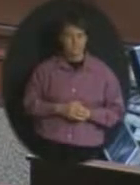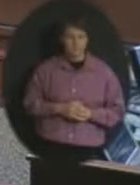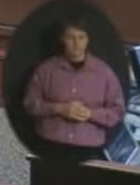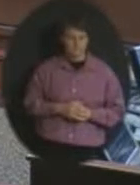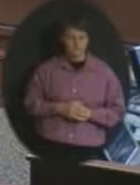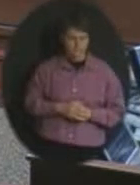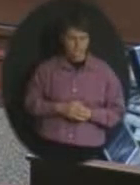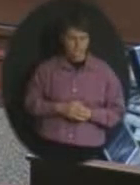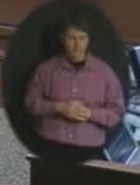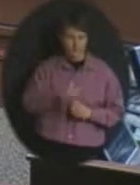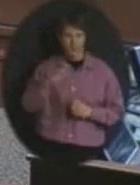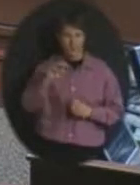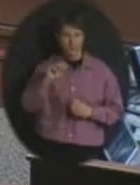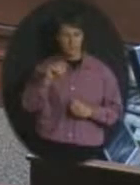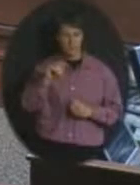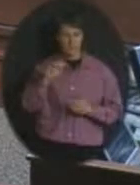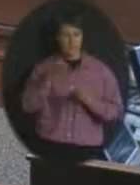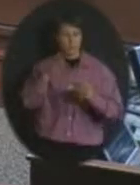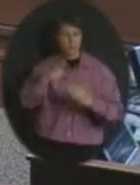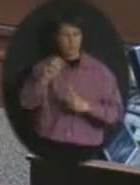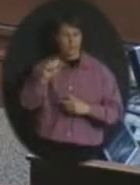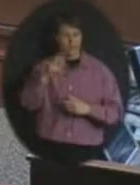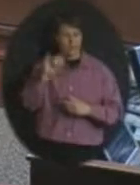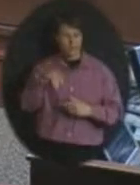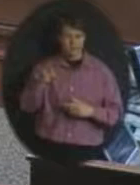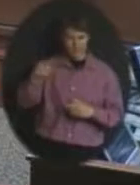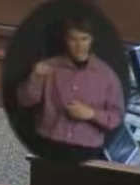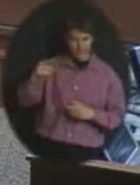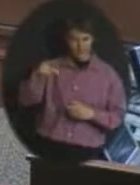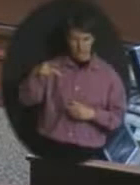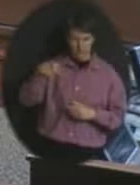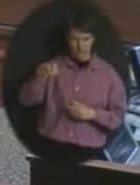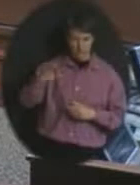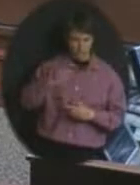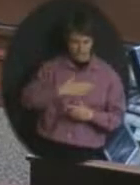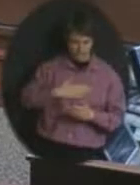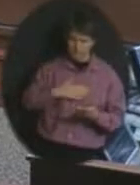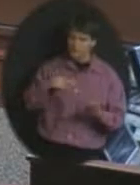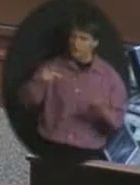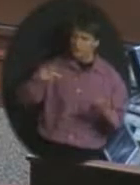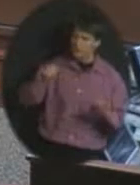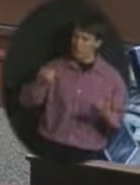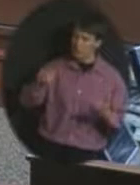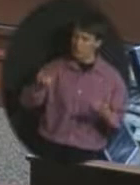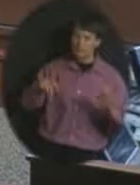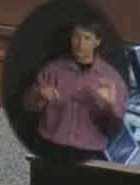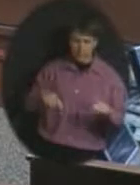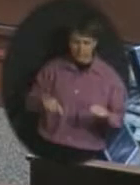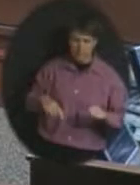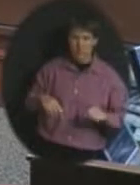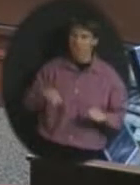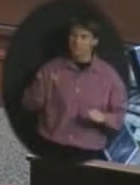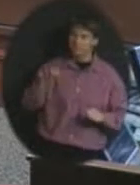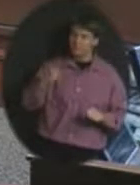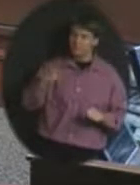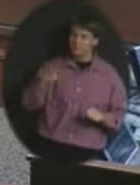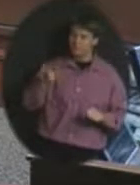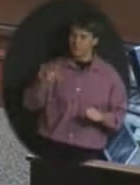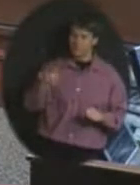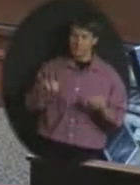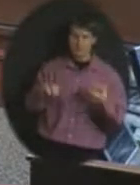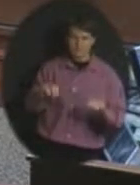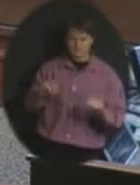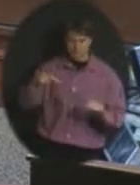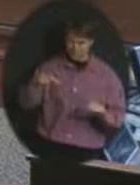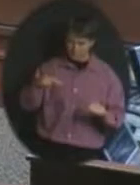Ms. Hibbs, I have a motion by Ms. Ashley and a second by Mr. Parker. Would you call the roll, please? Mr. Poland? Yes. Mrs. Martin? Yes.